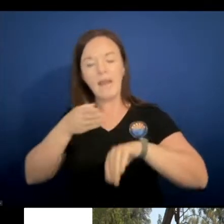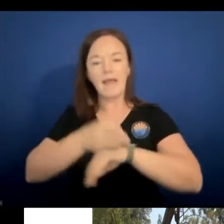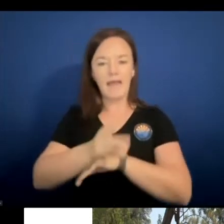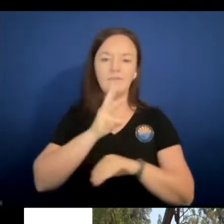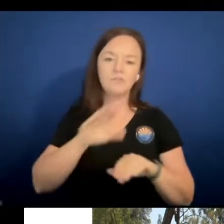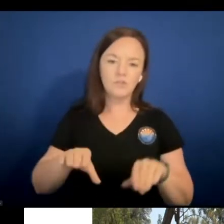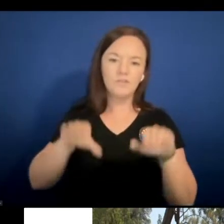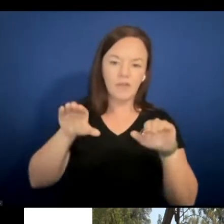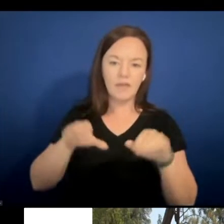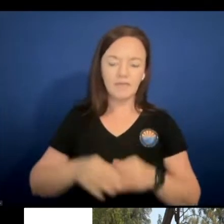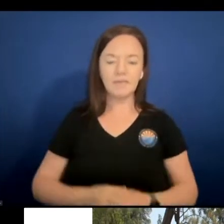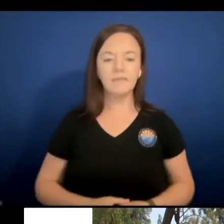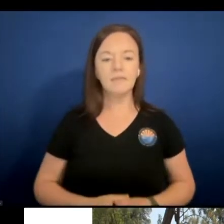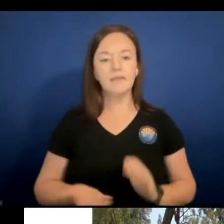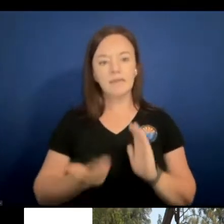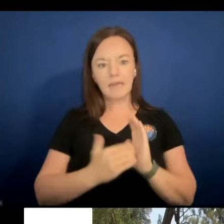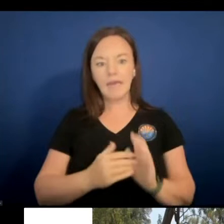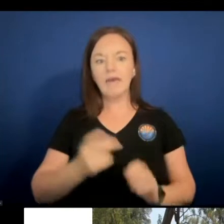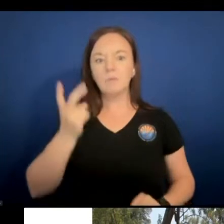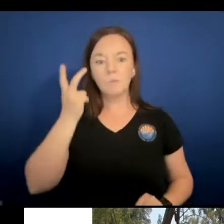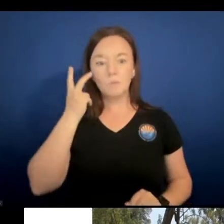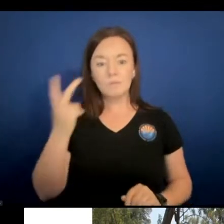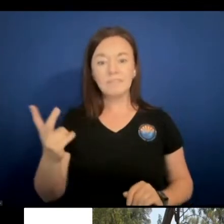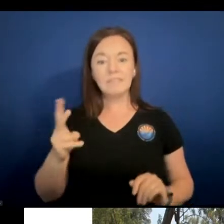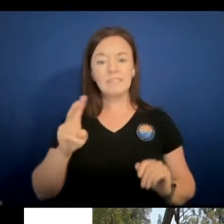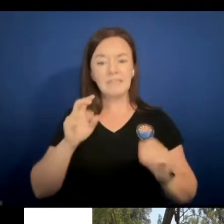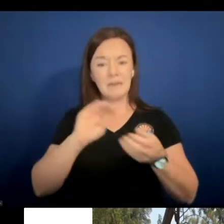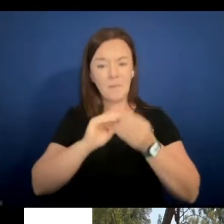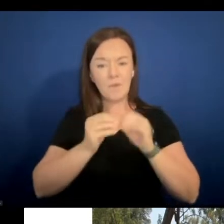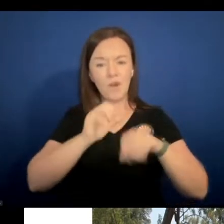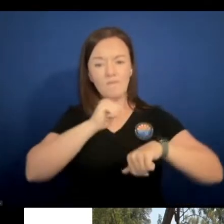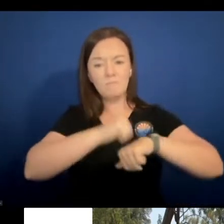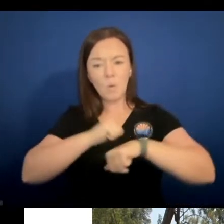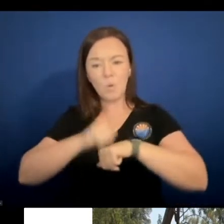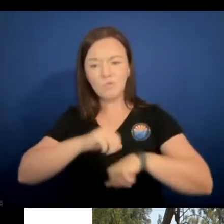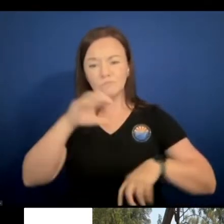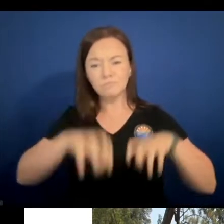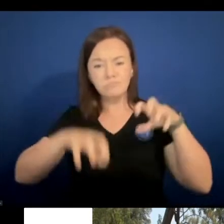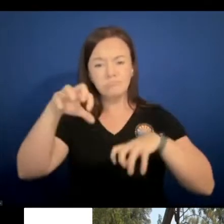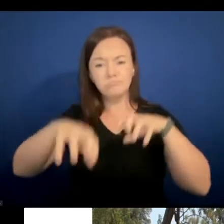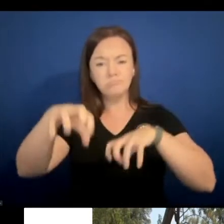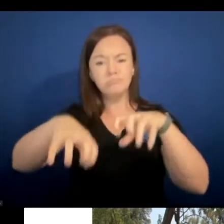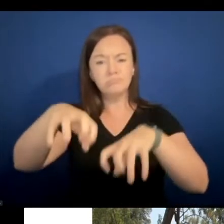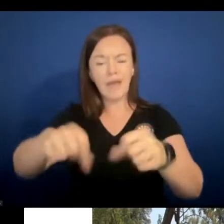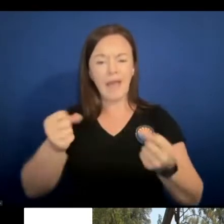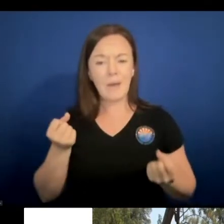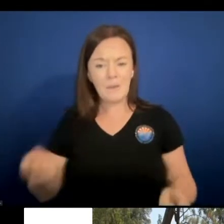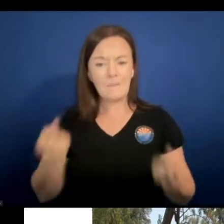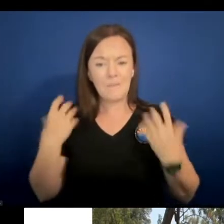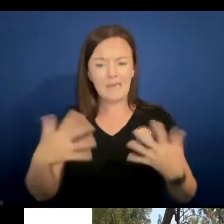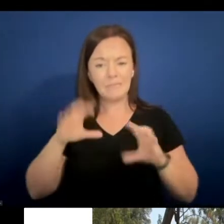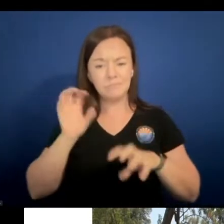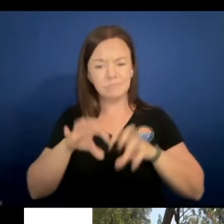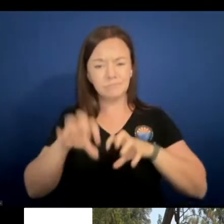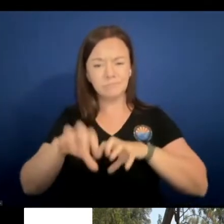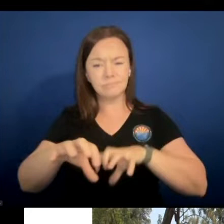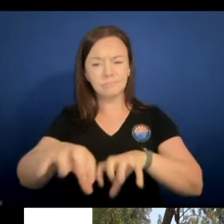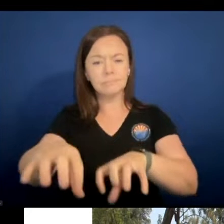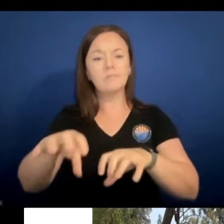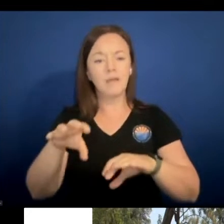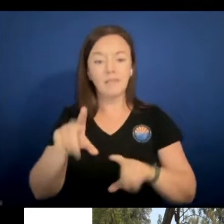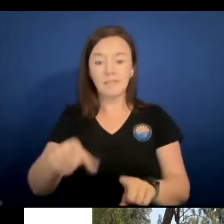see the amount, size of the rocks and debris on that